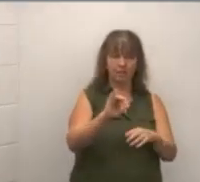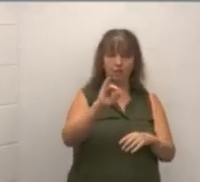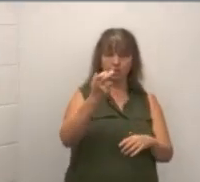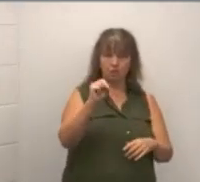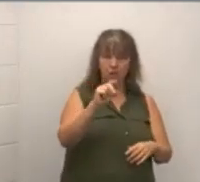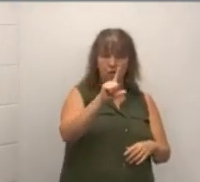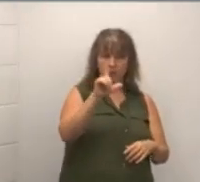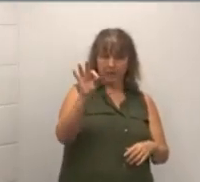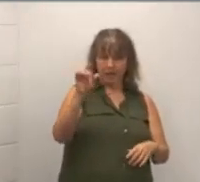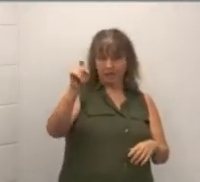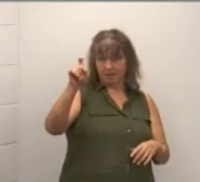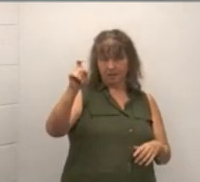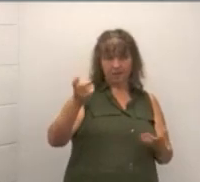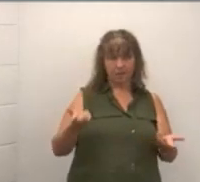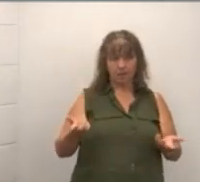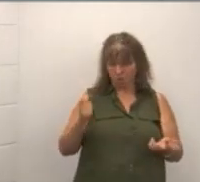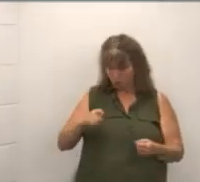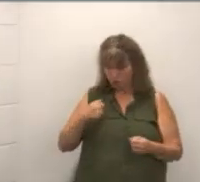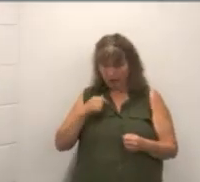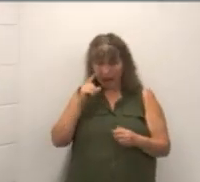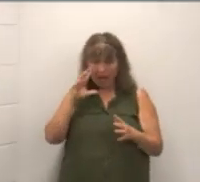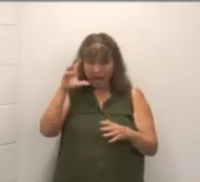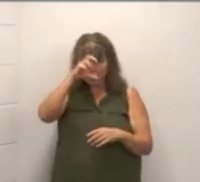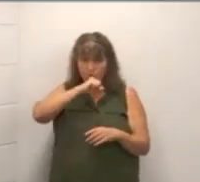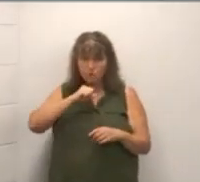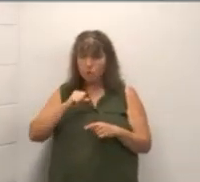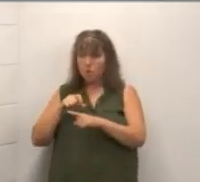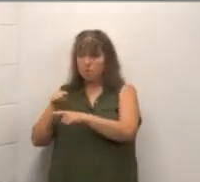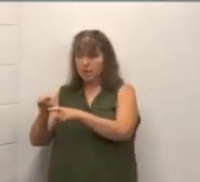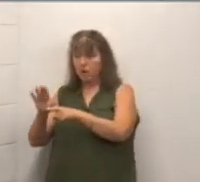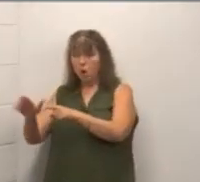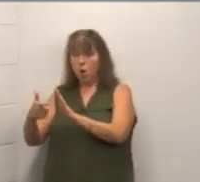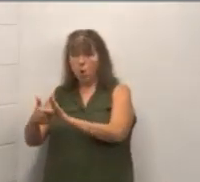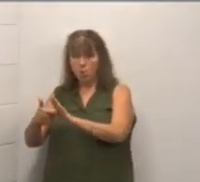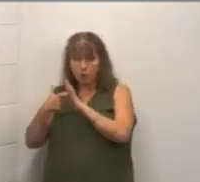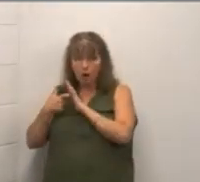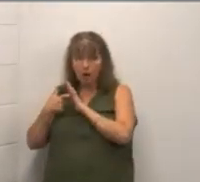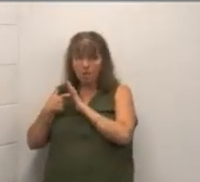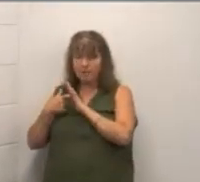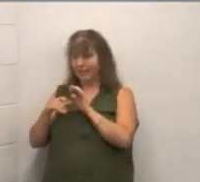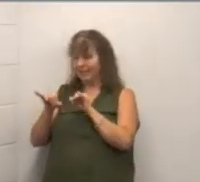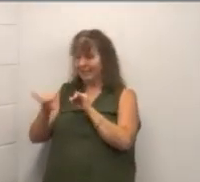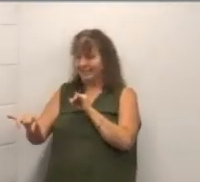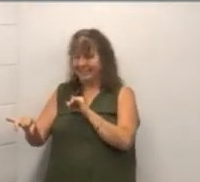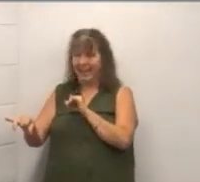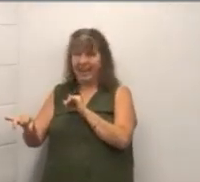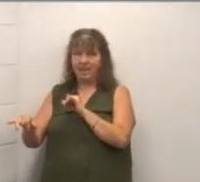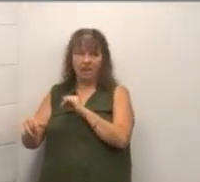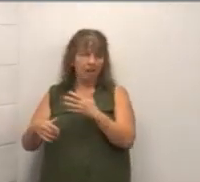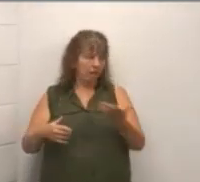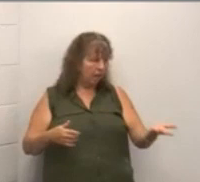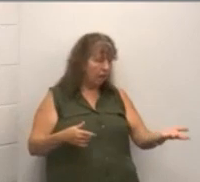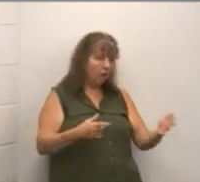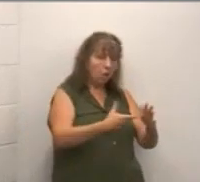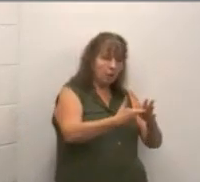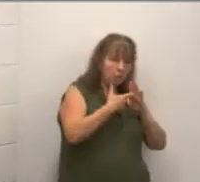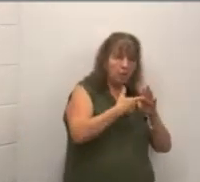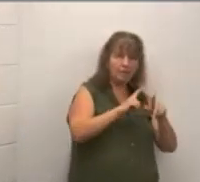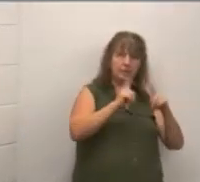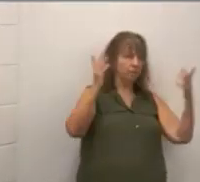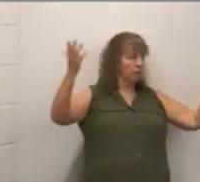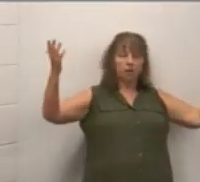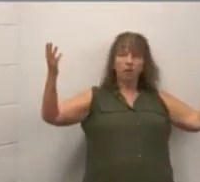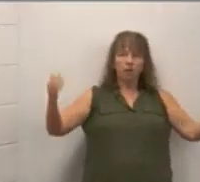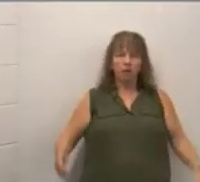29th? Shall I assume you will reconsider those requirements for the students who had to choose remote for the sake of their family's